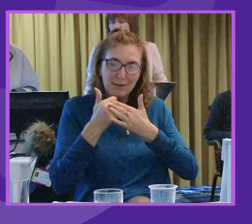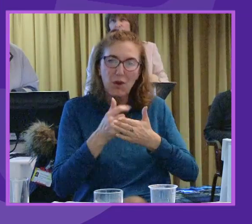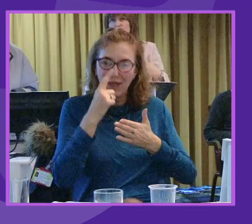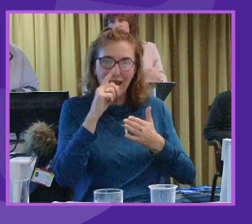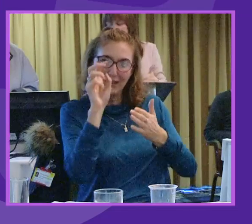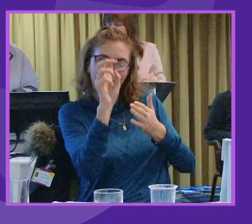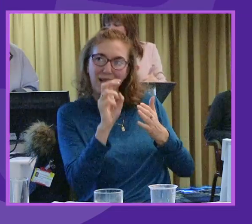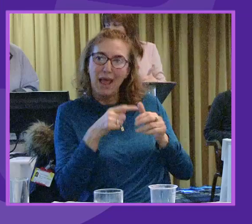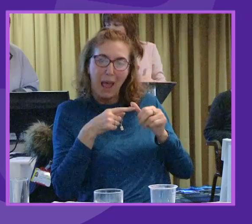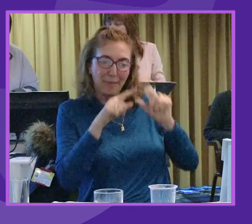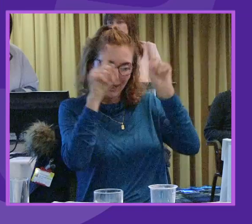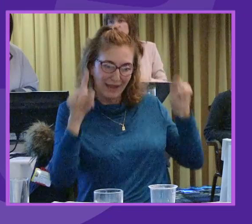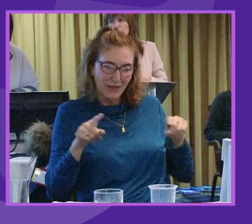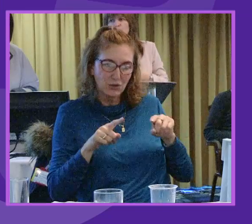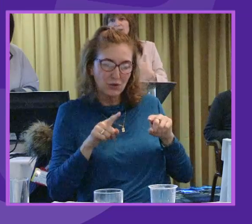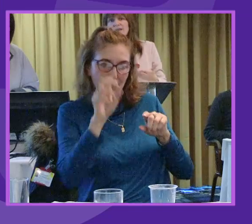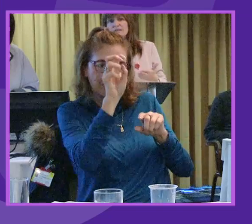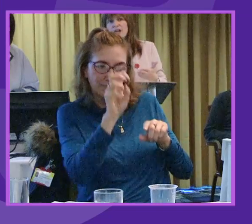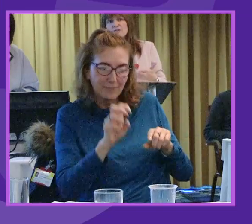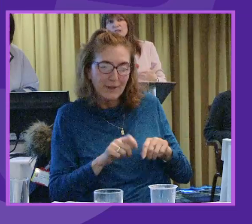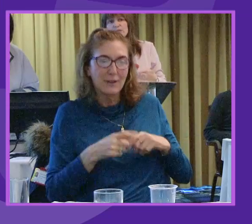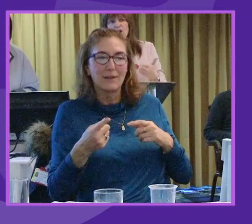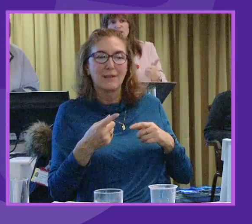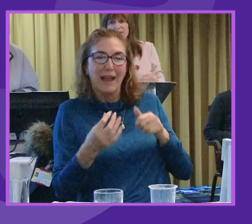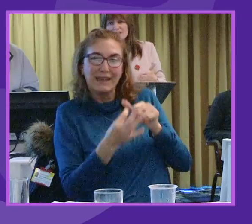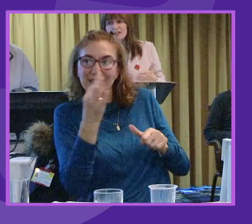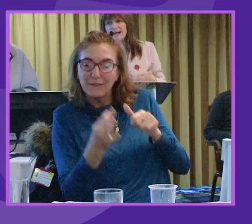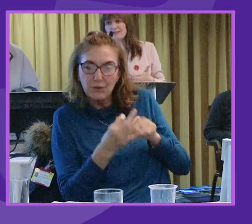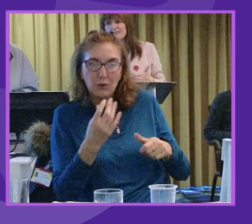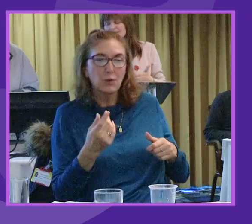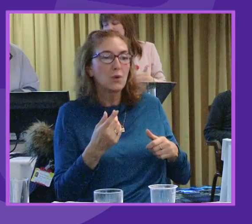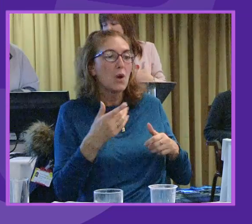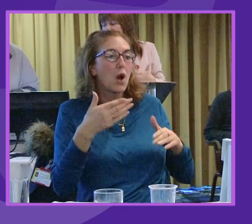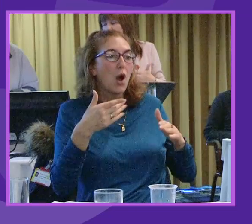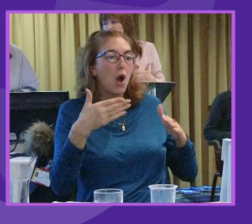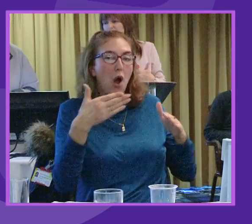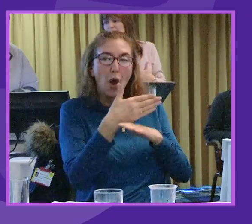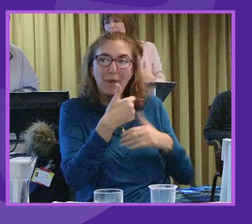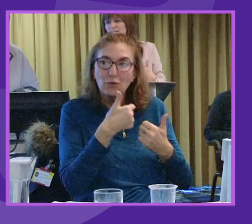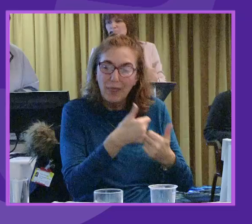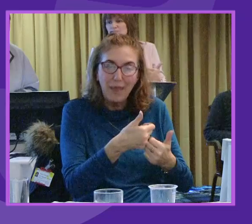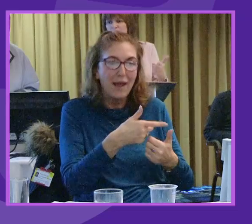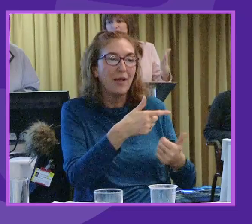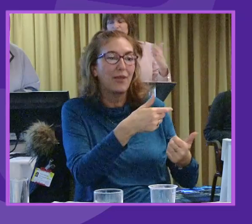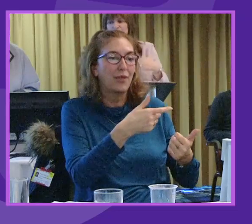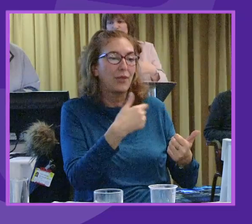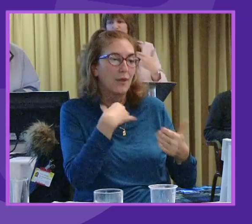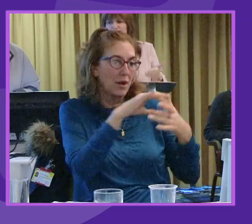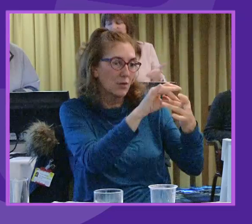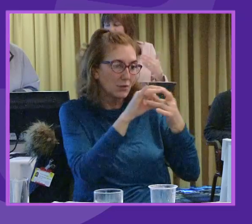supporting people to put applications together through interviews, working closely with occupational